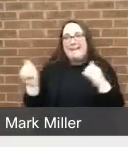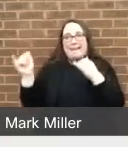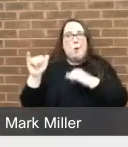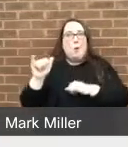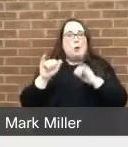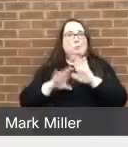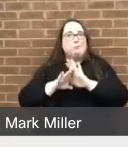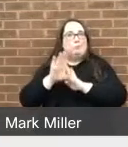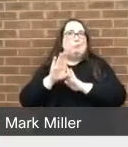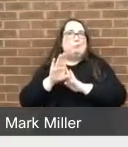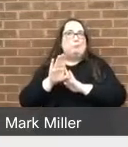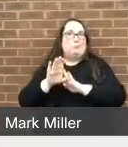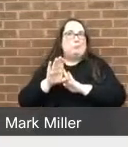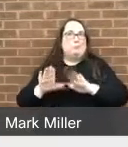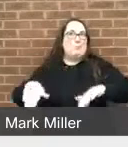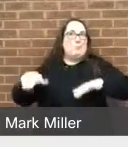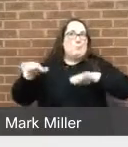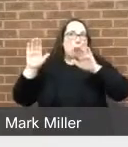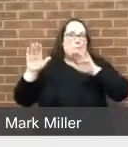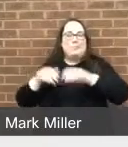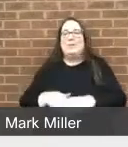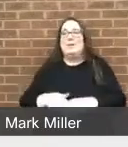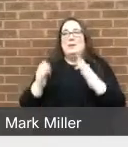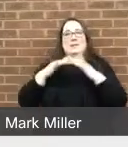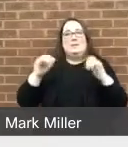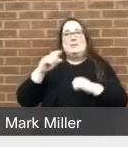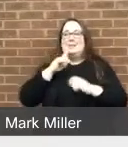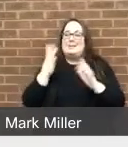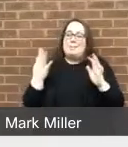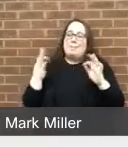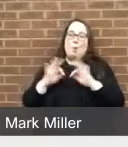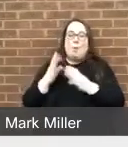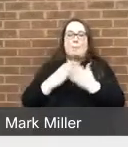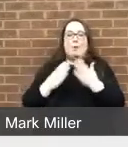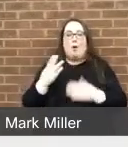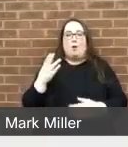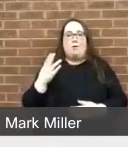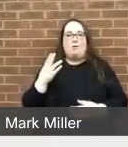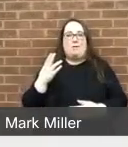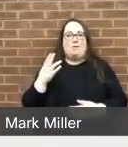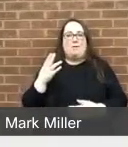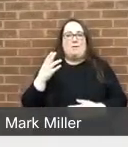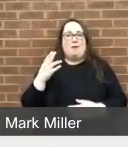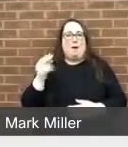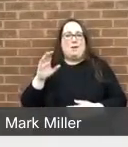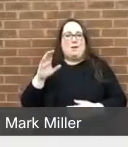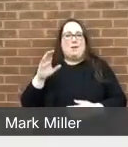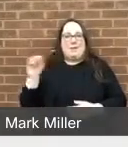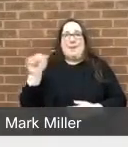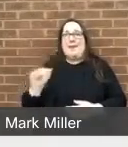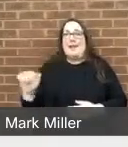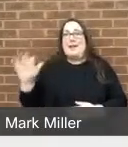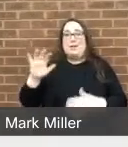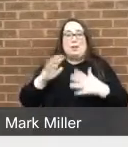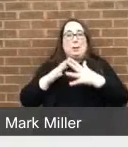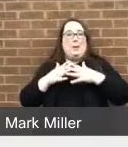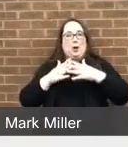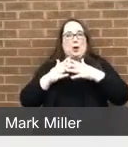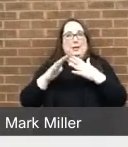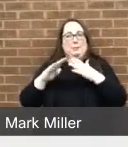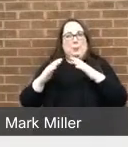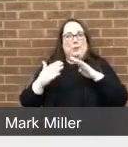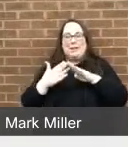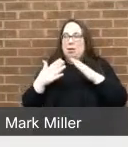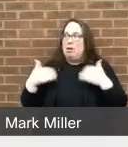in. Diversity is a hallmark of Howard County, and our Asian American community serves a vital role